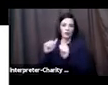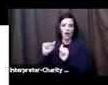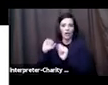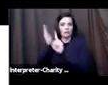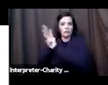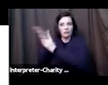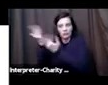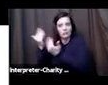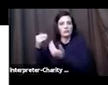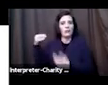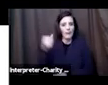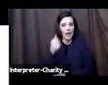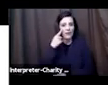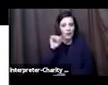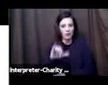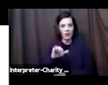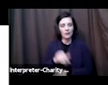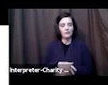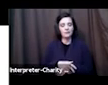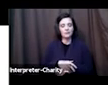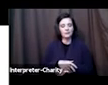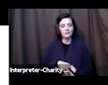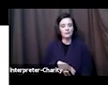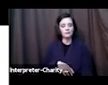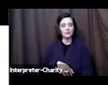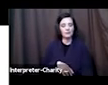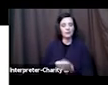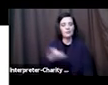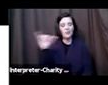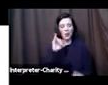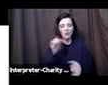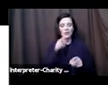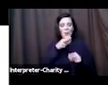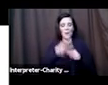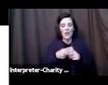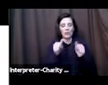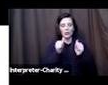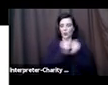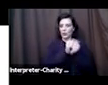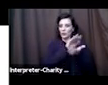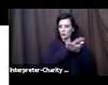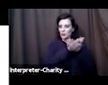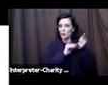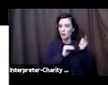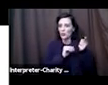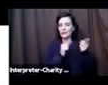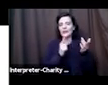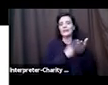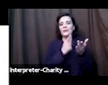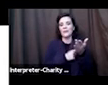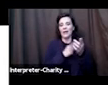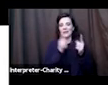a lot of cases, one thing though to mention with schools though is sometimes we do